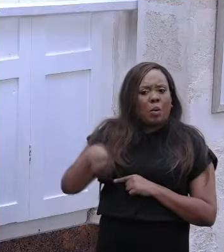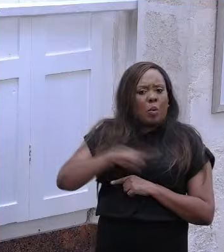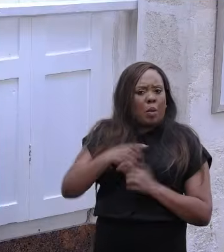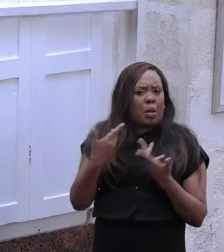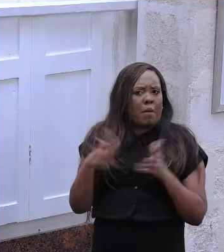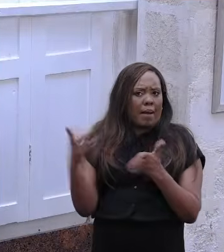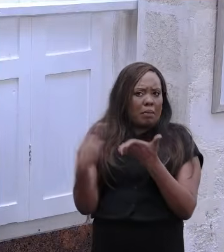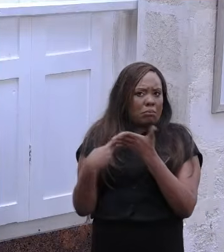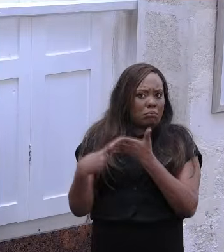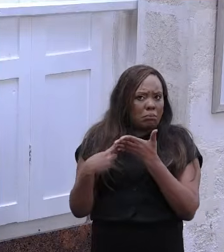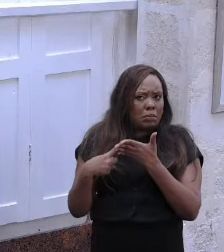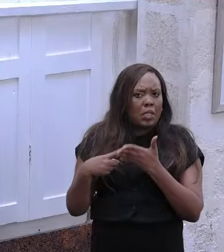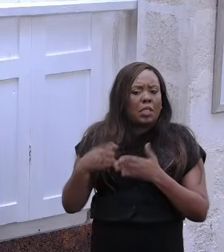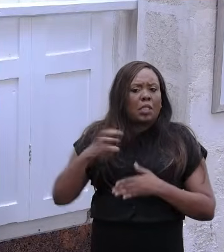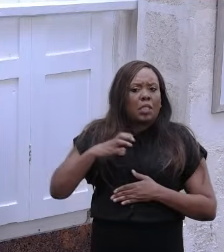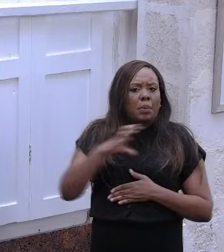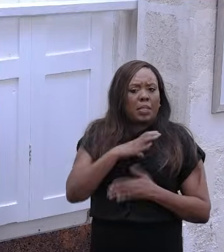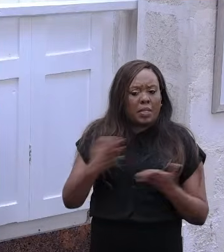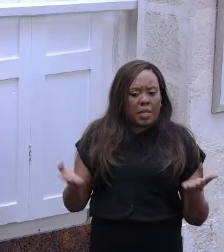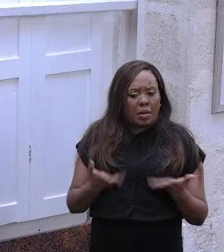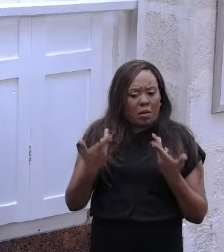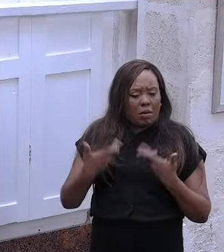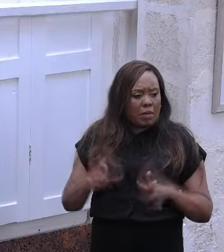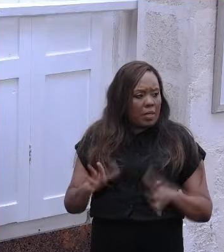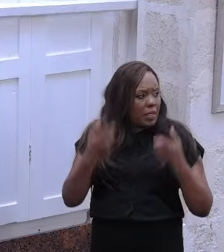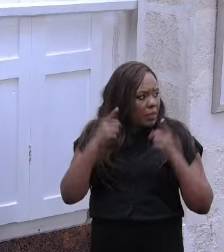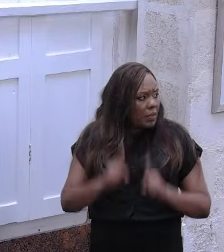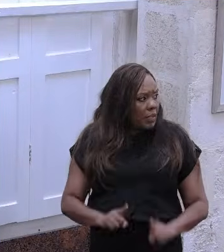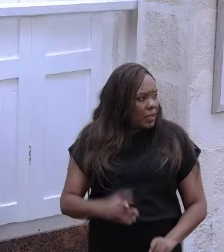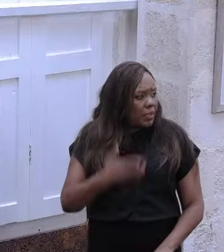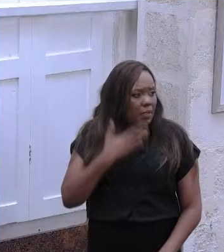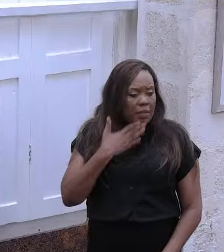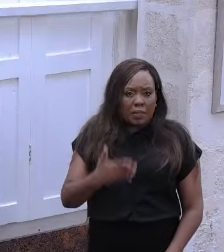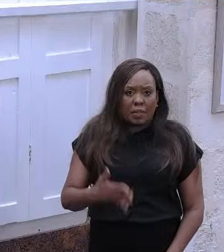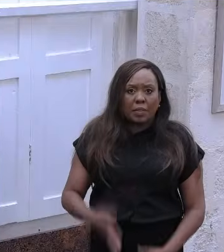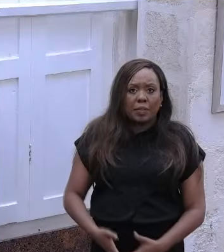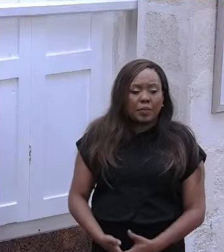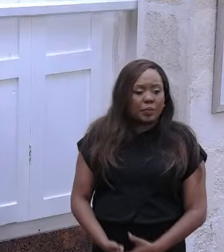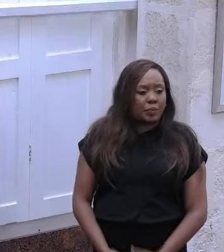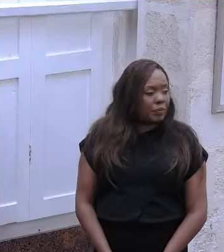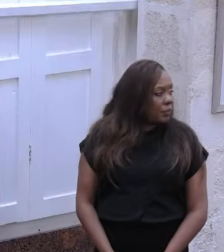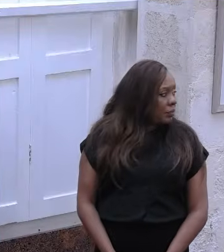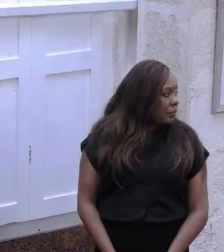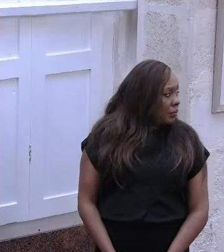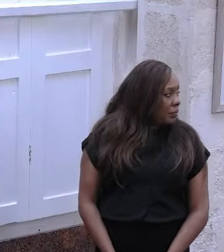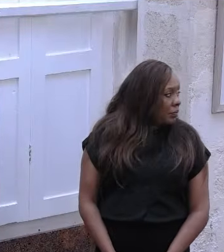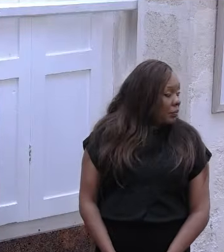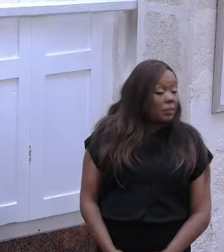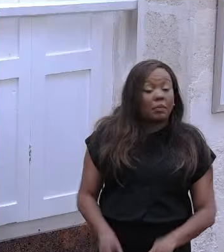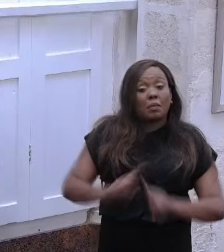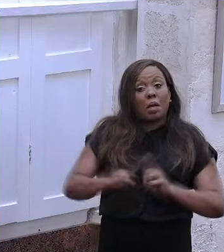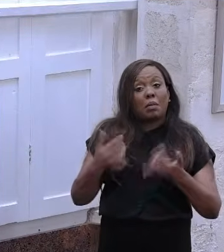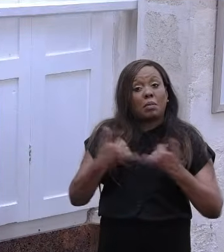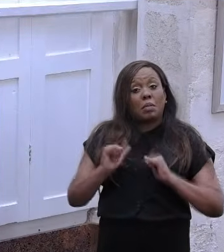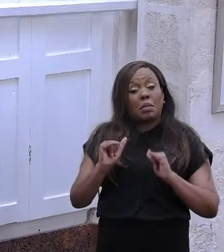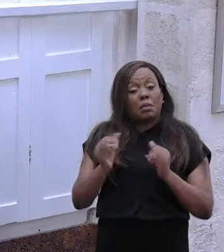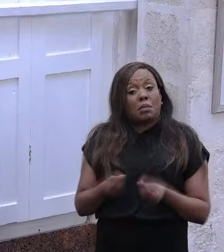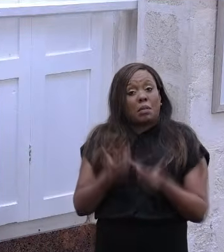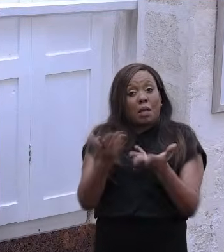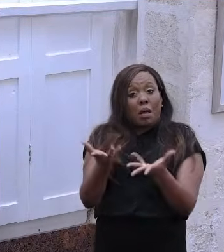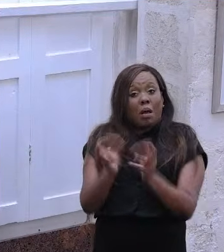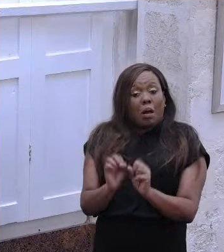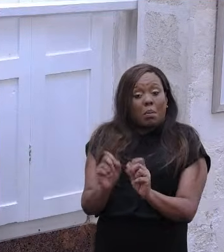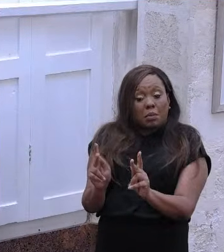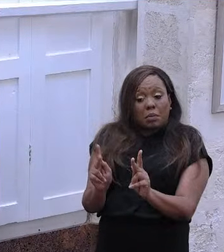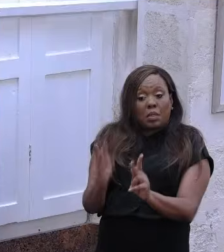committee. Right? That's correct? Okay, thank you. And we still give them the opportunity, but in